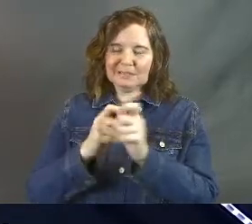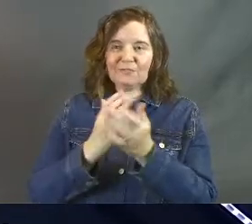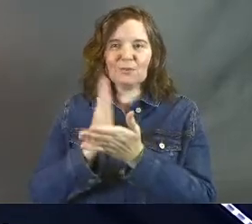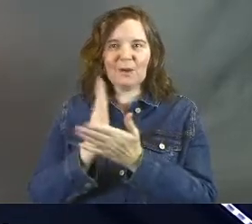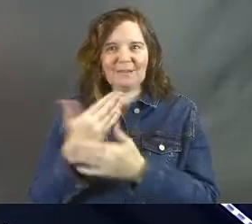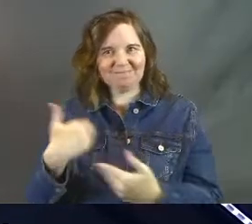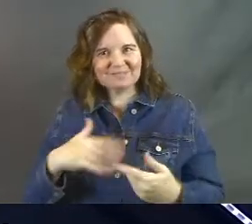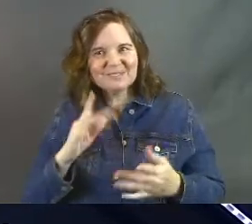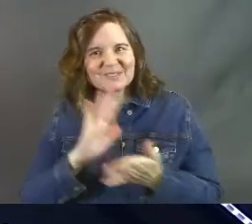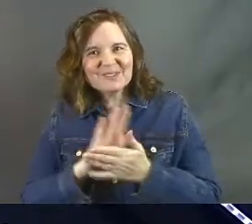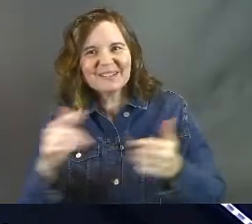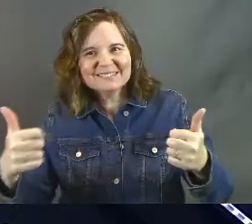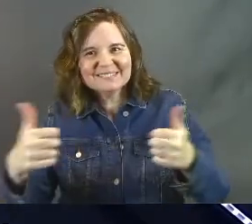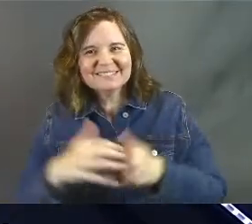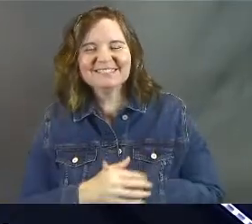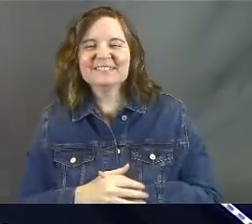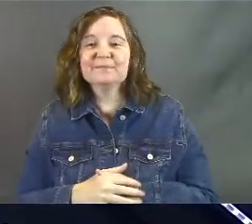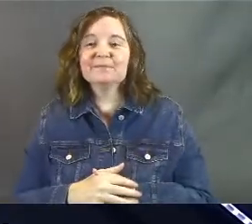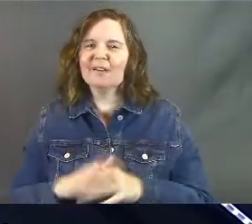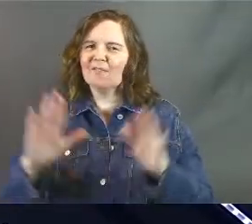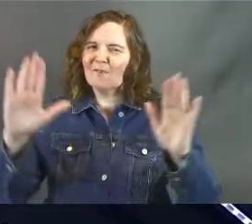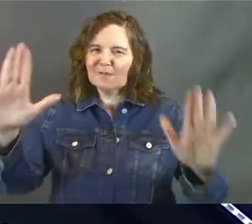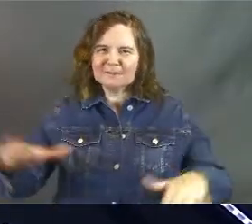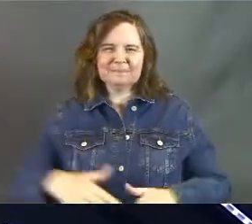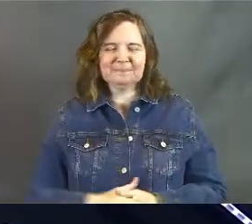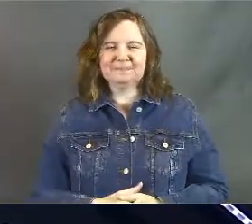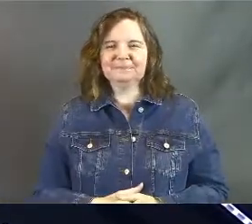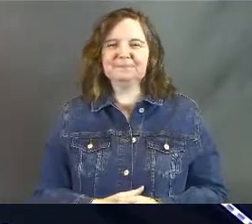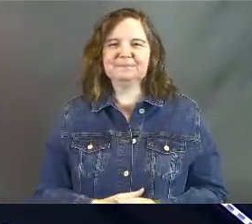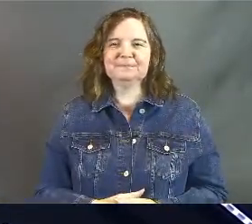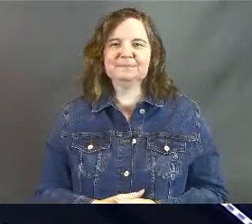you all went to school, didn't you? It's awesome.